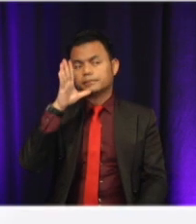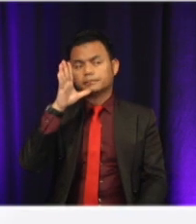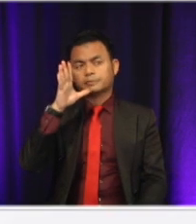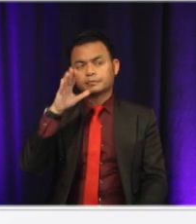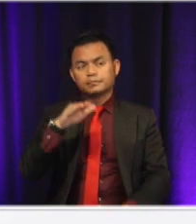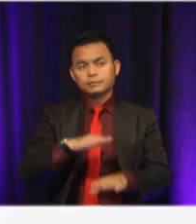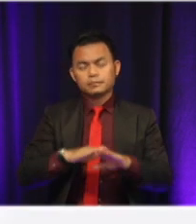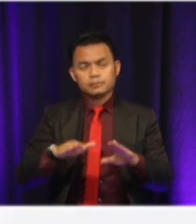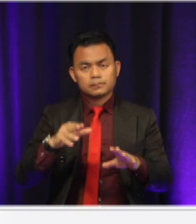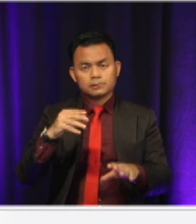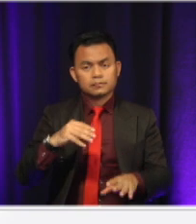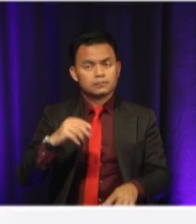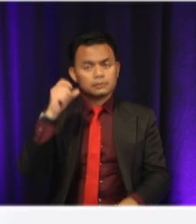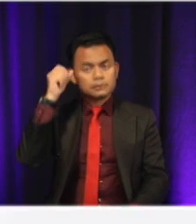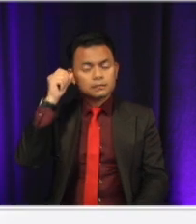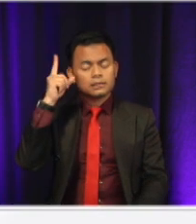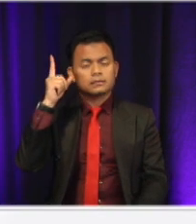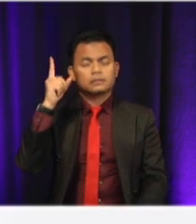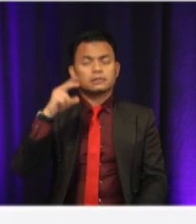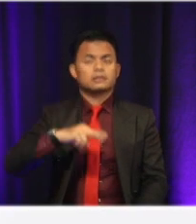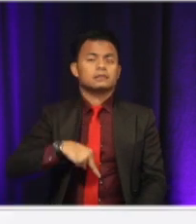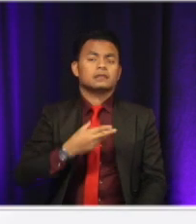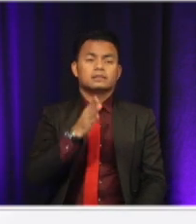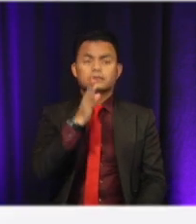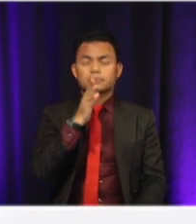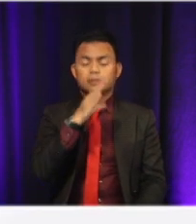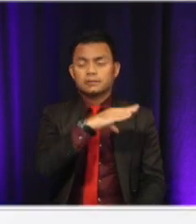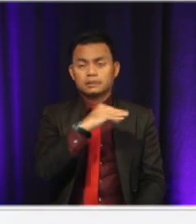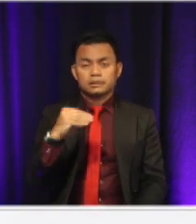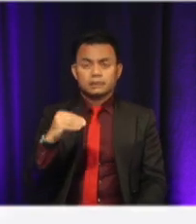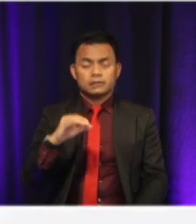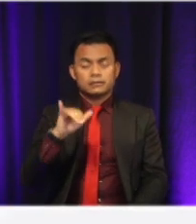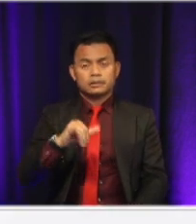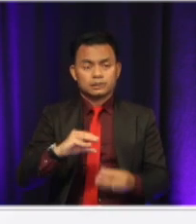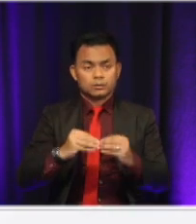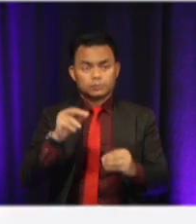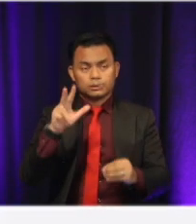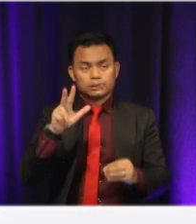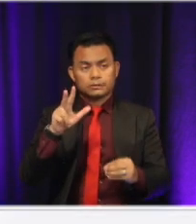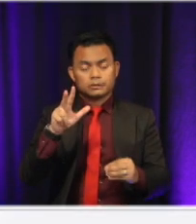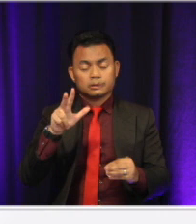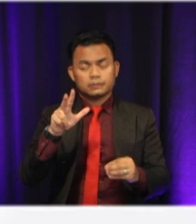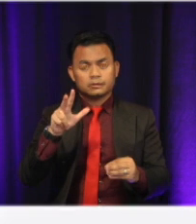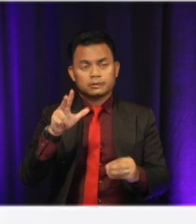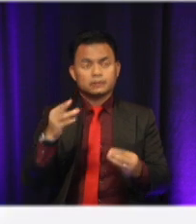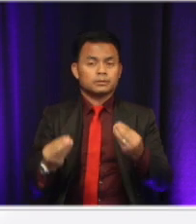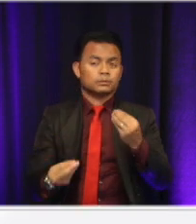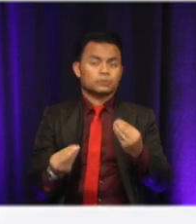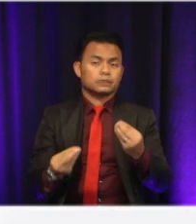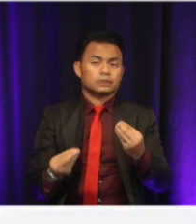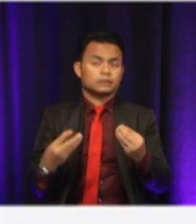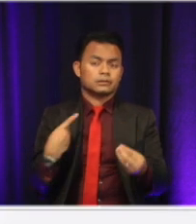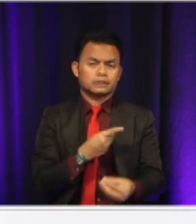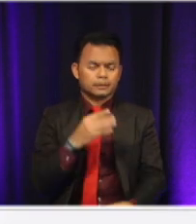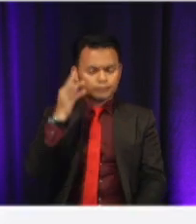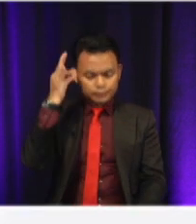realize how her mother really feels. And content 3, I would put there, Kak Noh even begins to think to herself